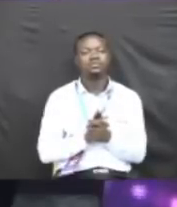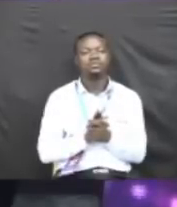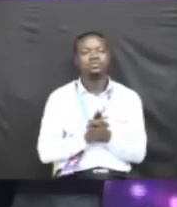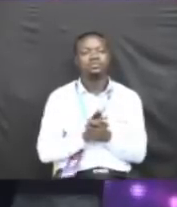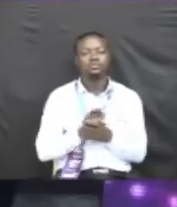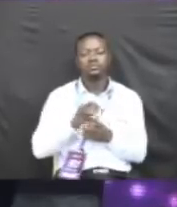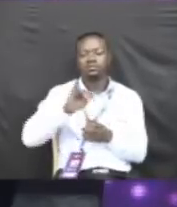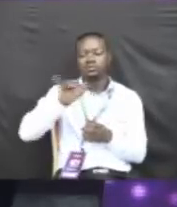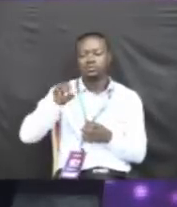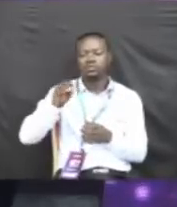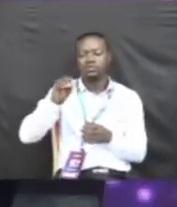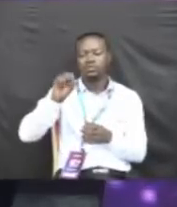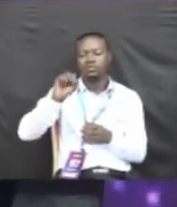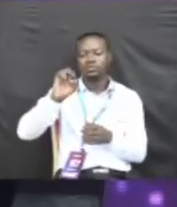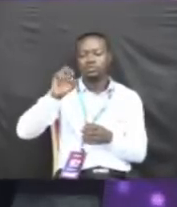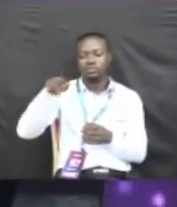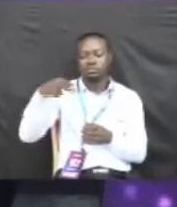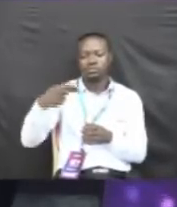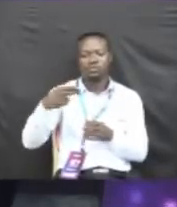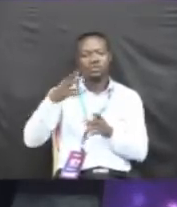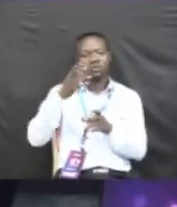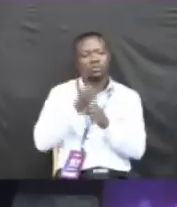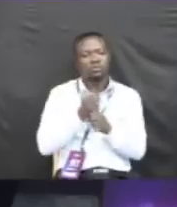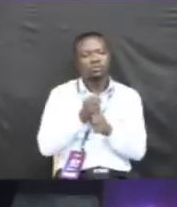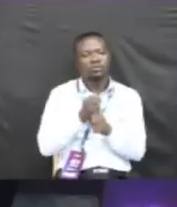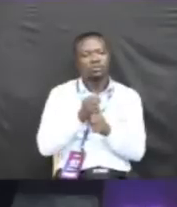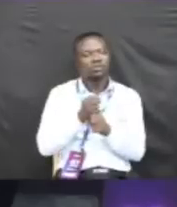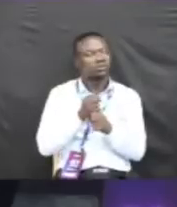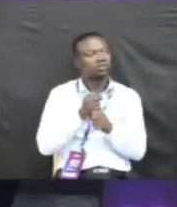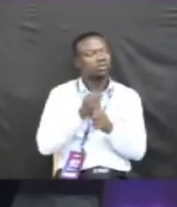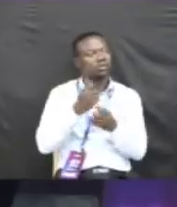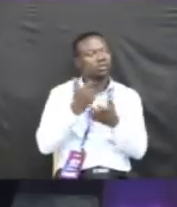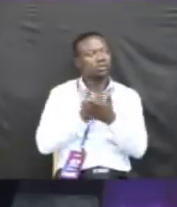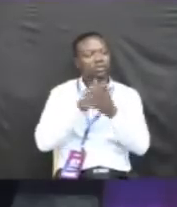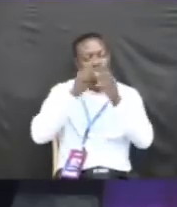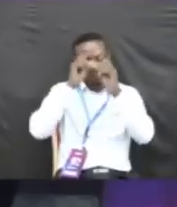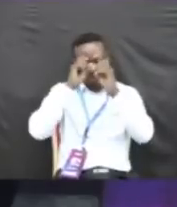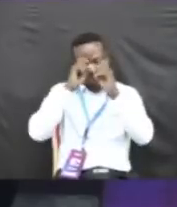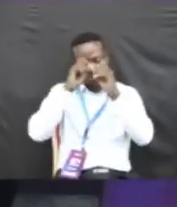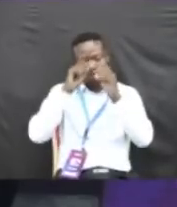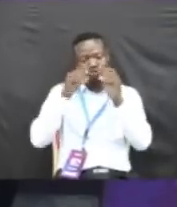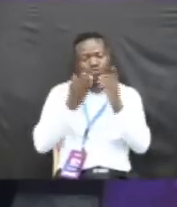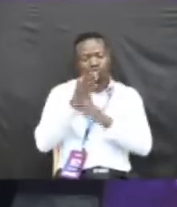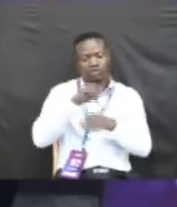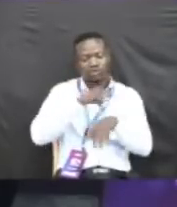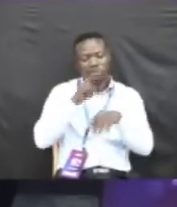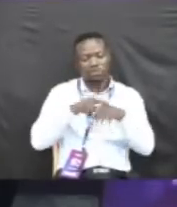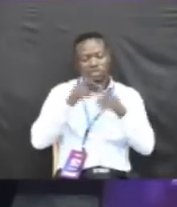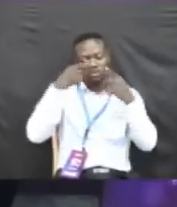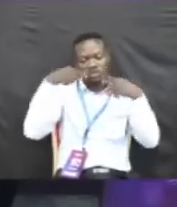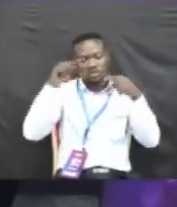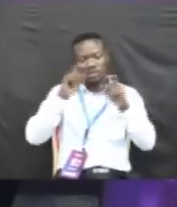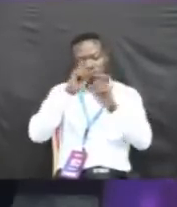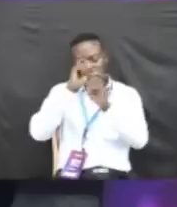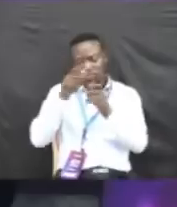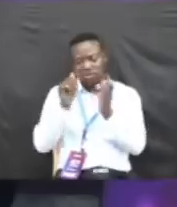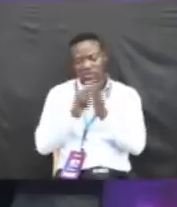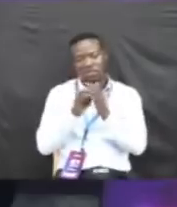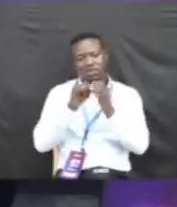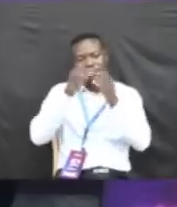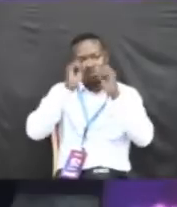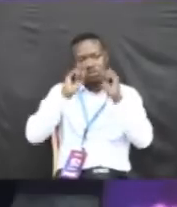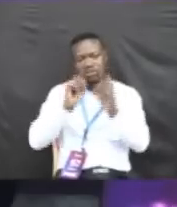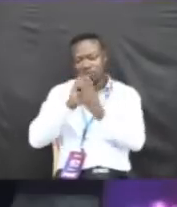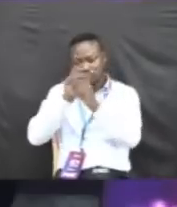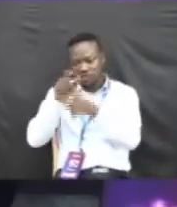Mr. Joseph Nyakla area also received a state honor during the national excellence awards hosted by by the president in recognition